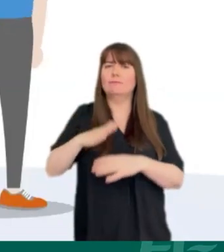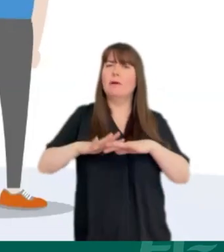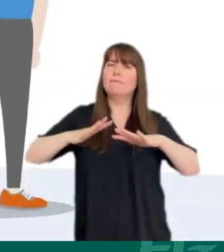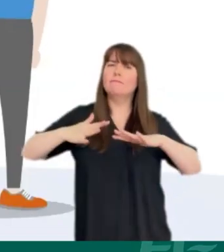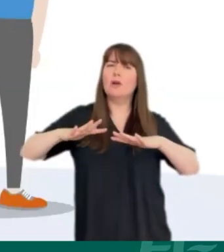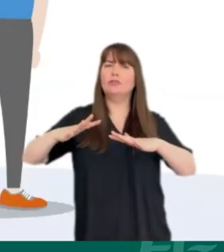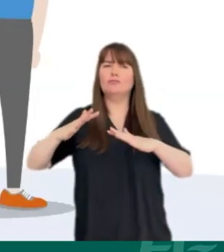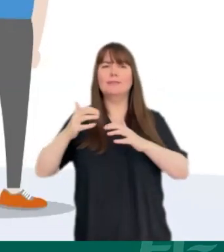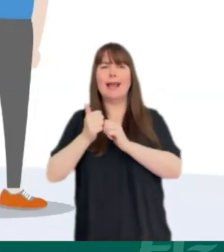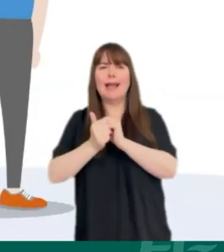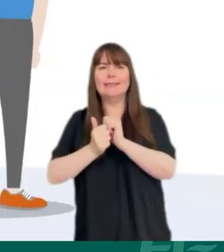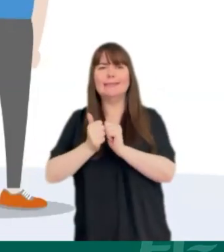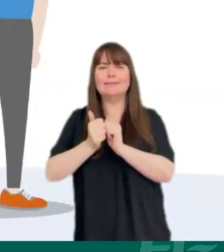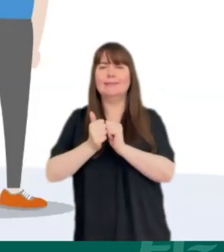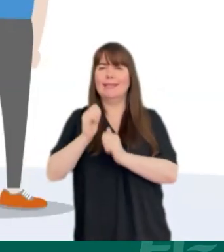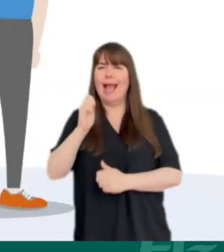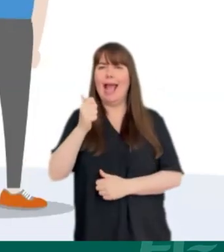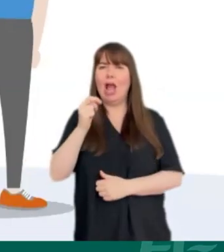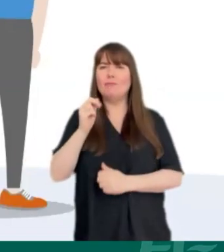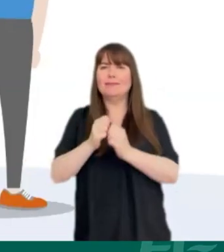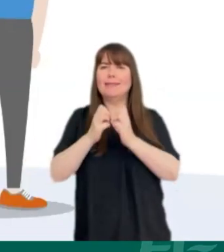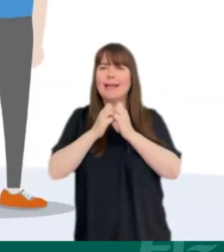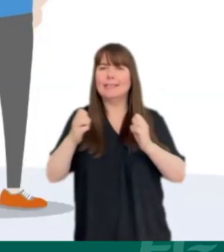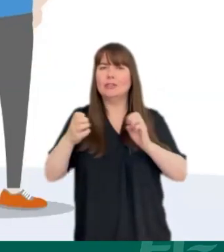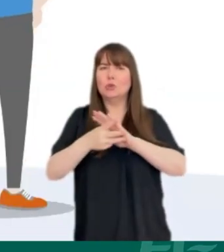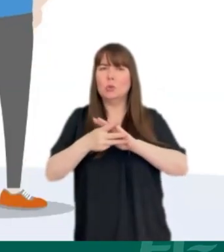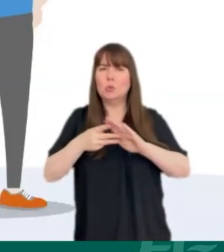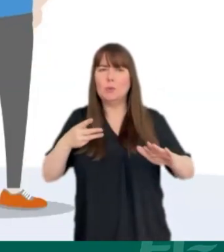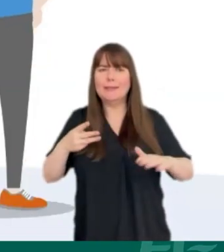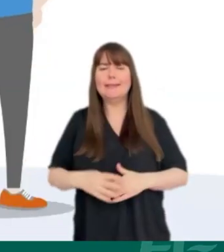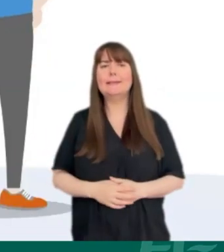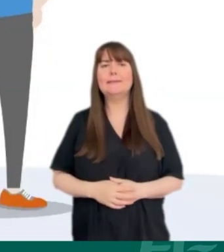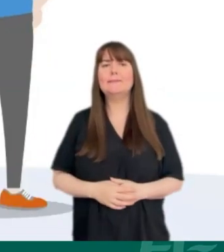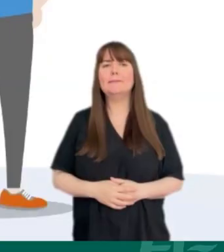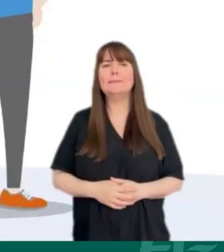30 minutes of moderate intensity aerobic activity each week.